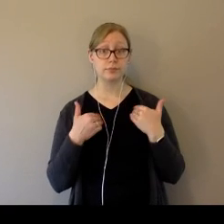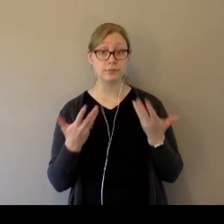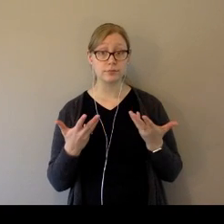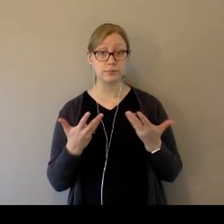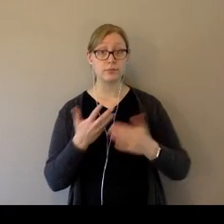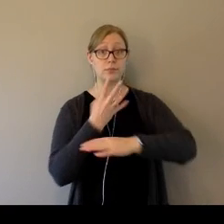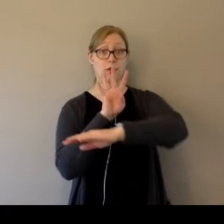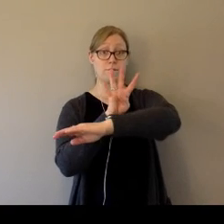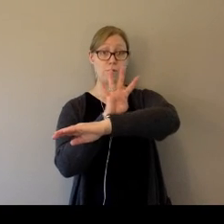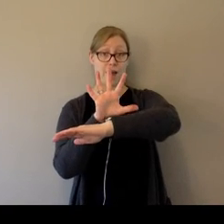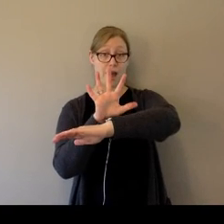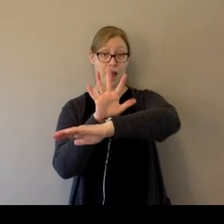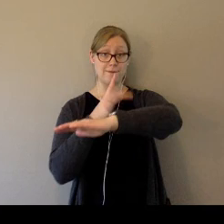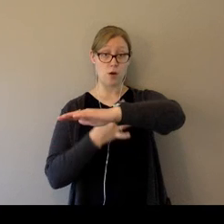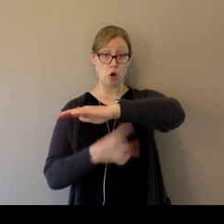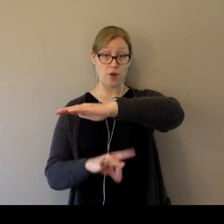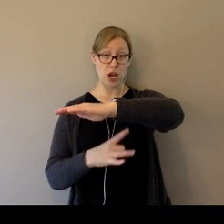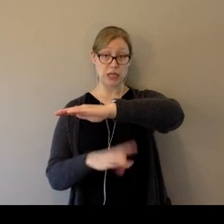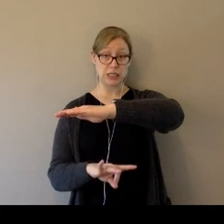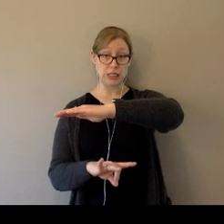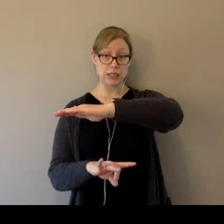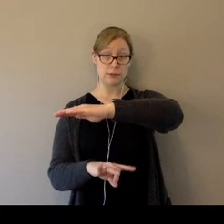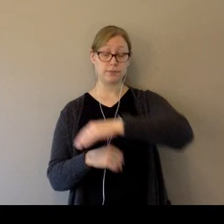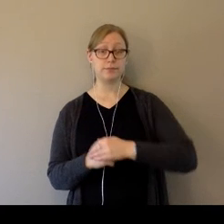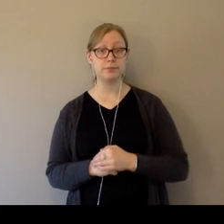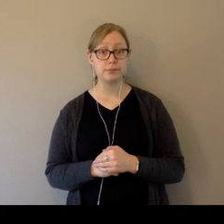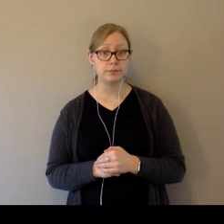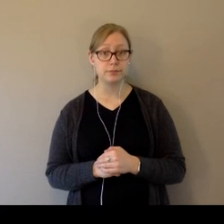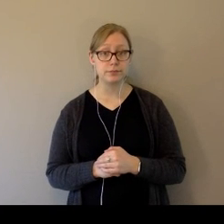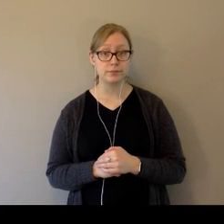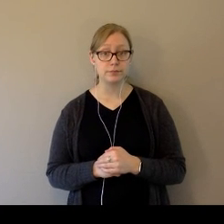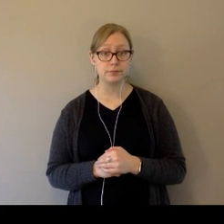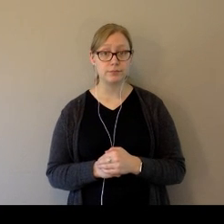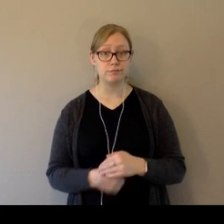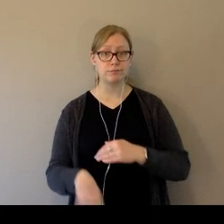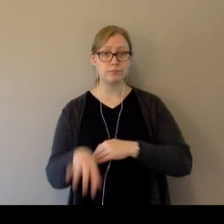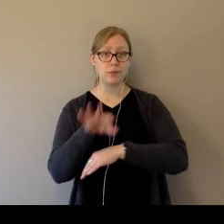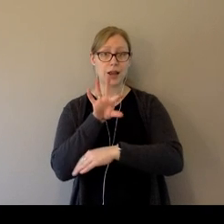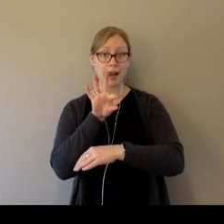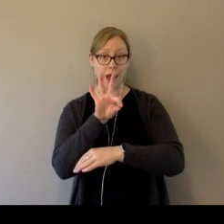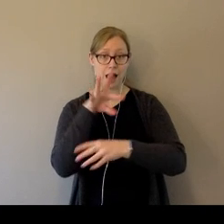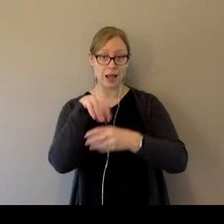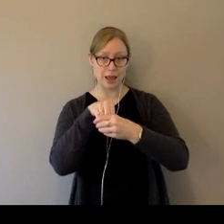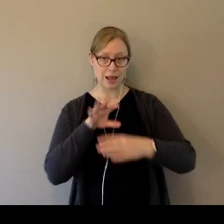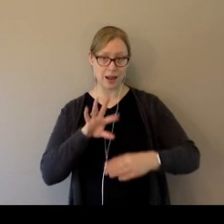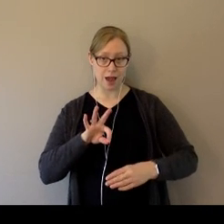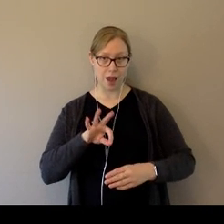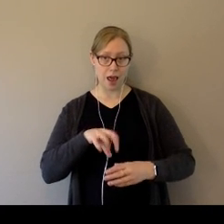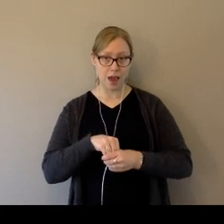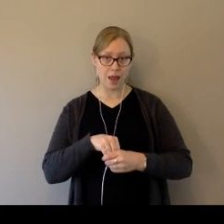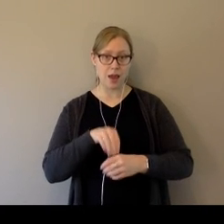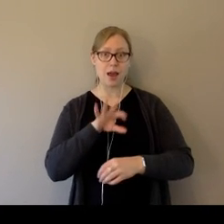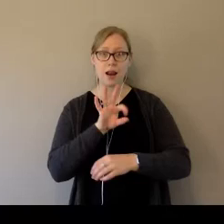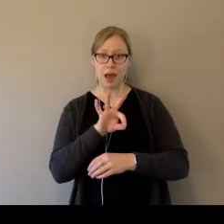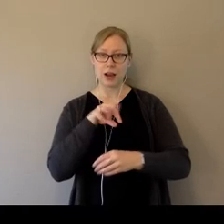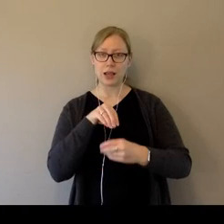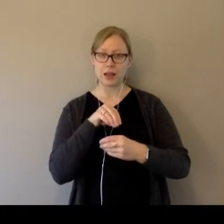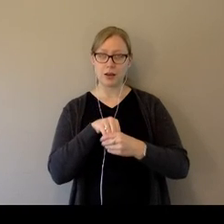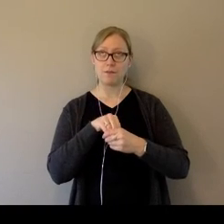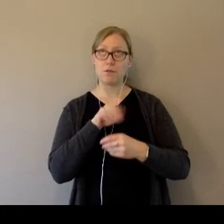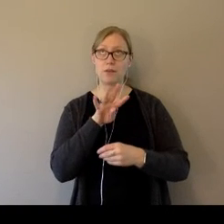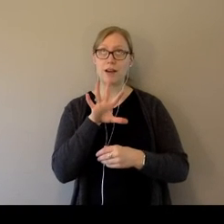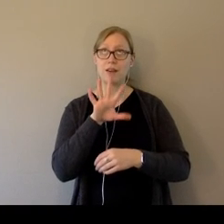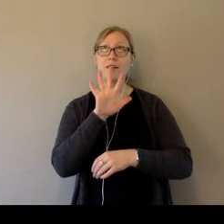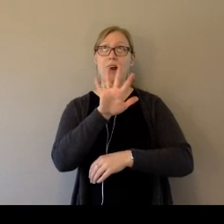45 over 18. And 9 goes into both of those. 9 goes into 45 5 times, 9 goes